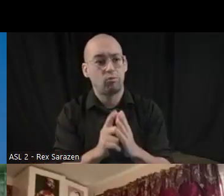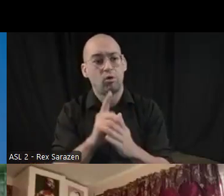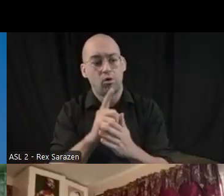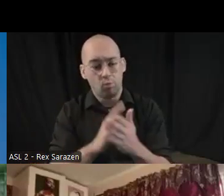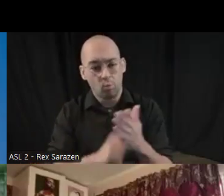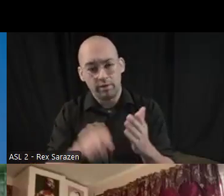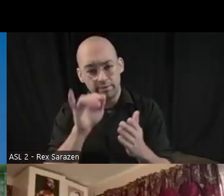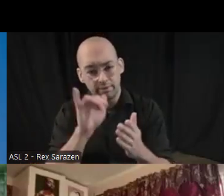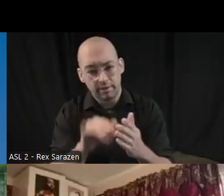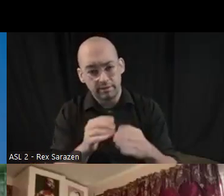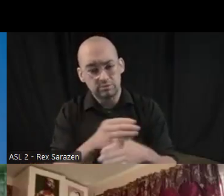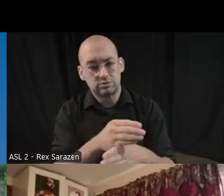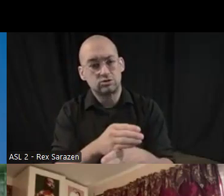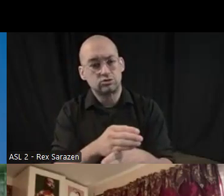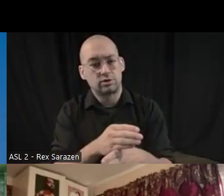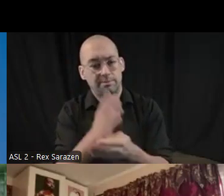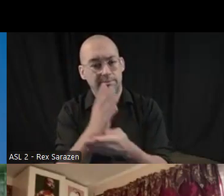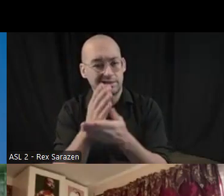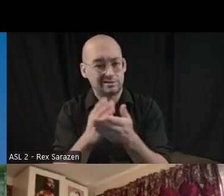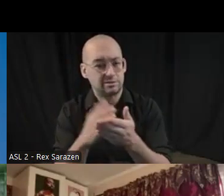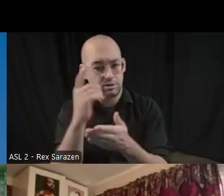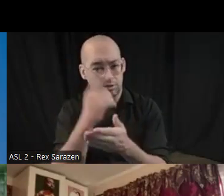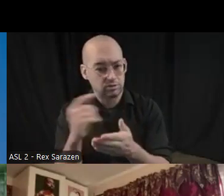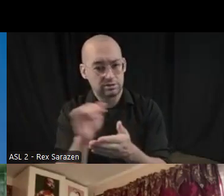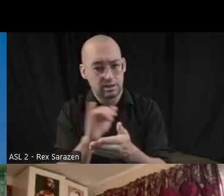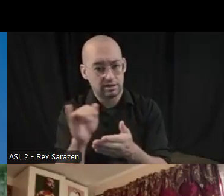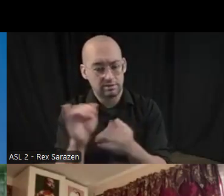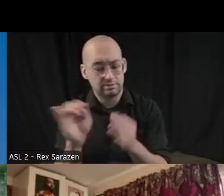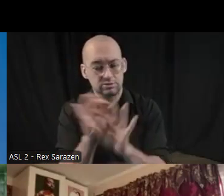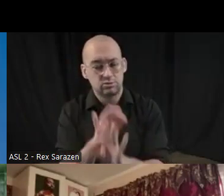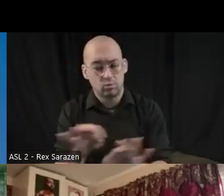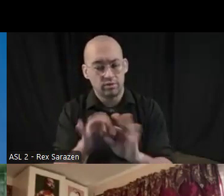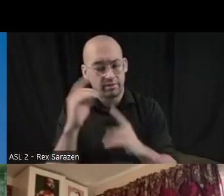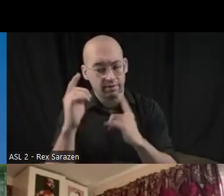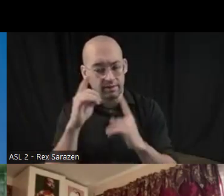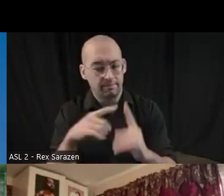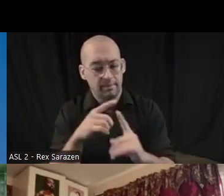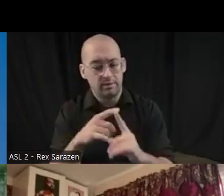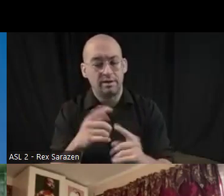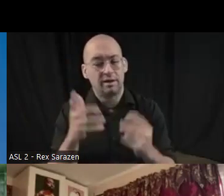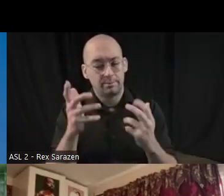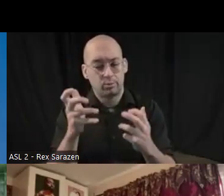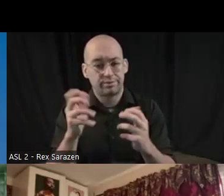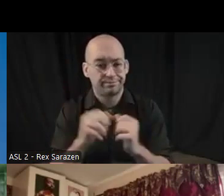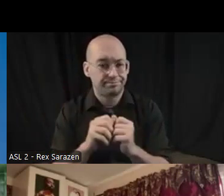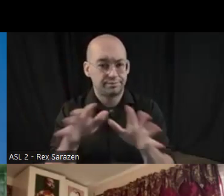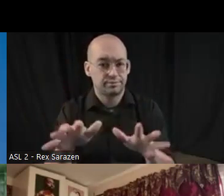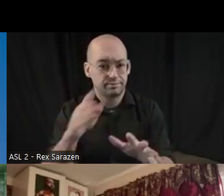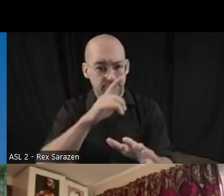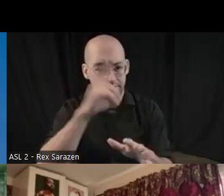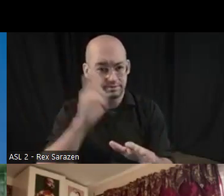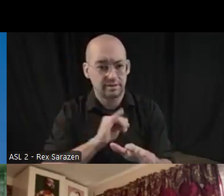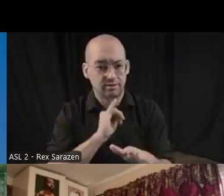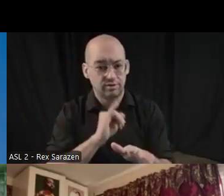right? But it's very well taken. Yeah, and that's why I wanted to just put it out there because there is